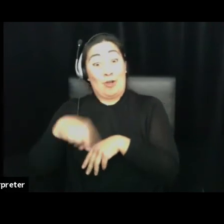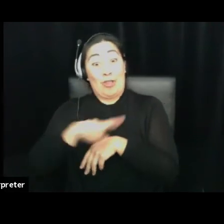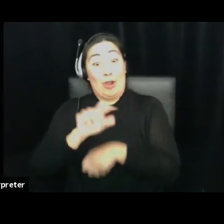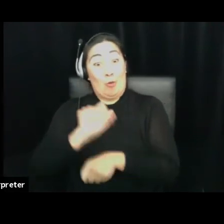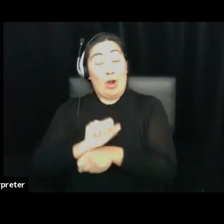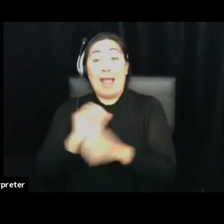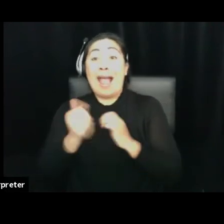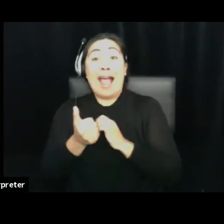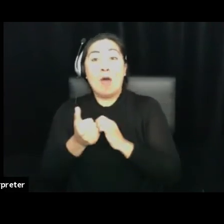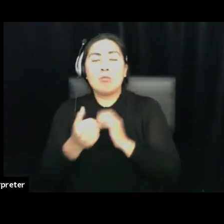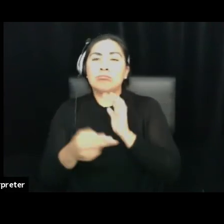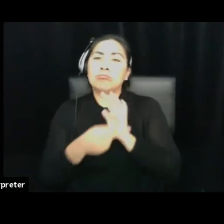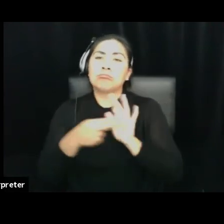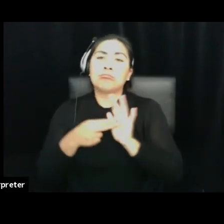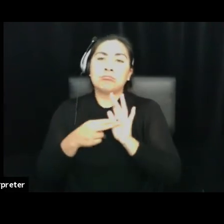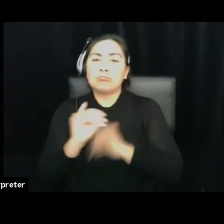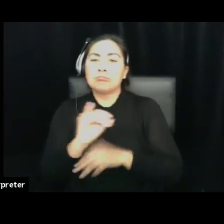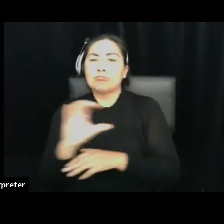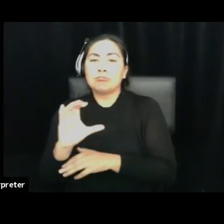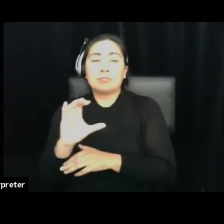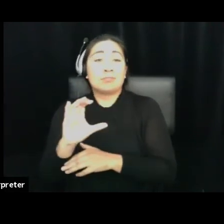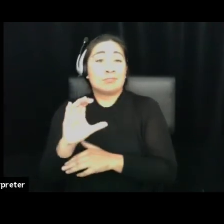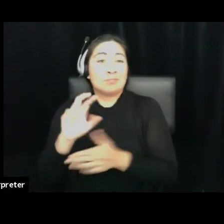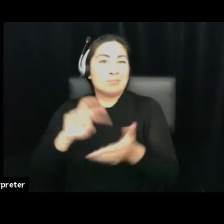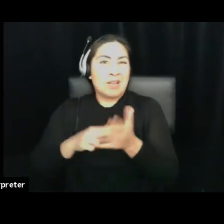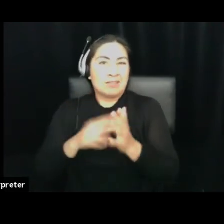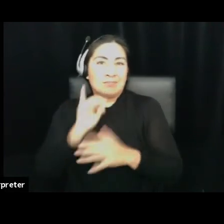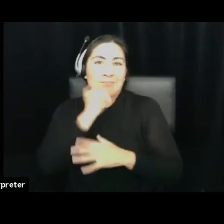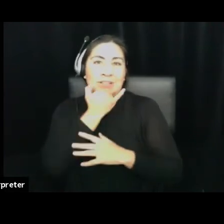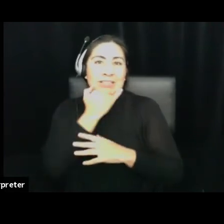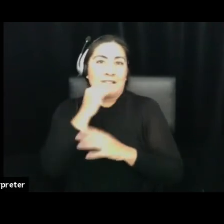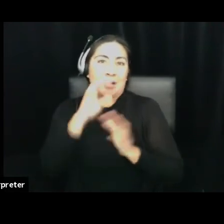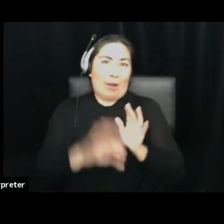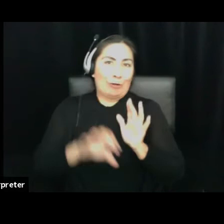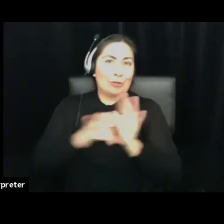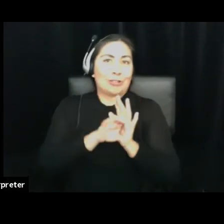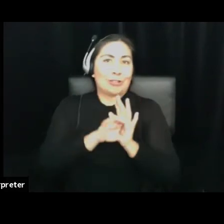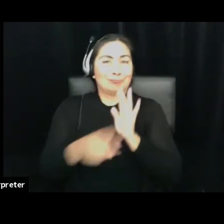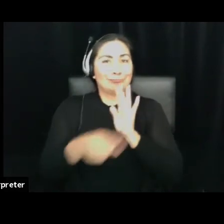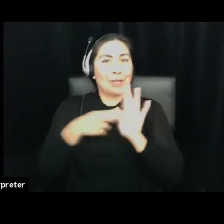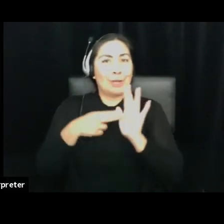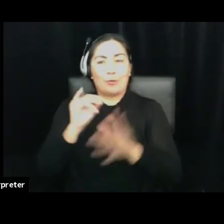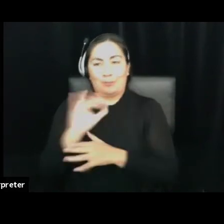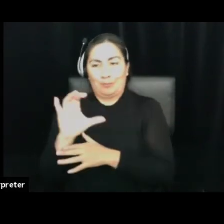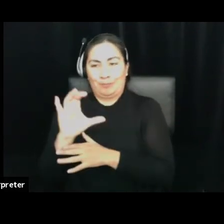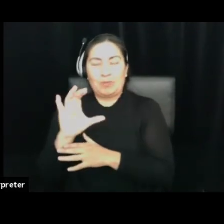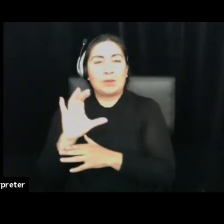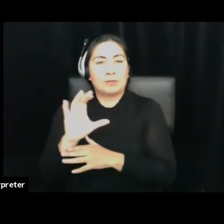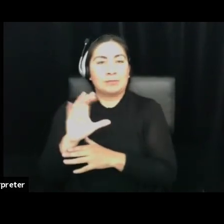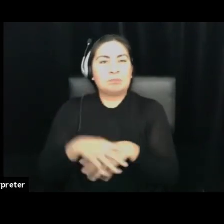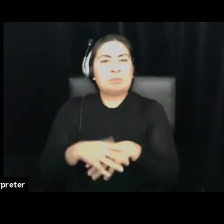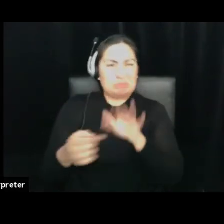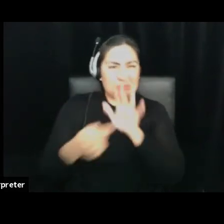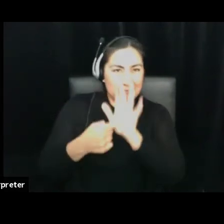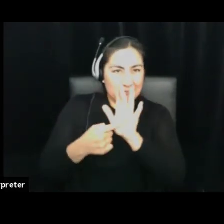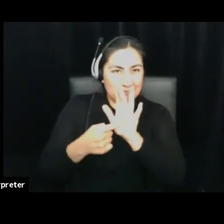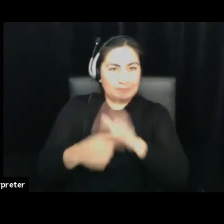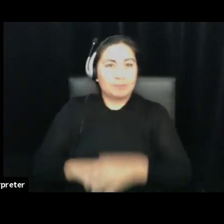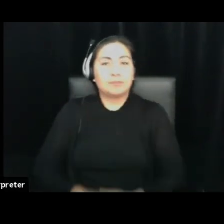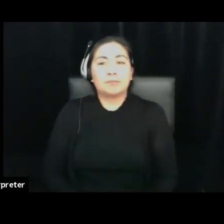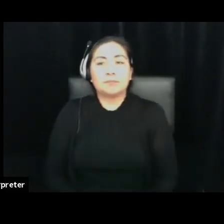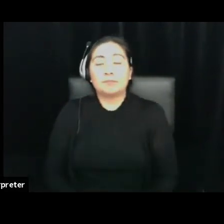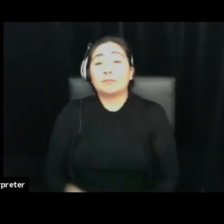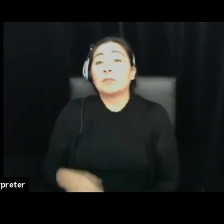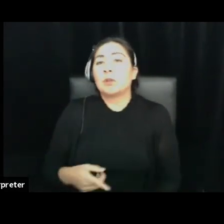contractors, mischaracterizing them as independent contractors. Let me give an example. One of my